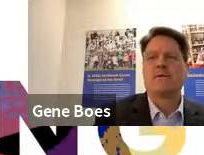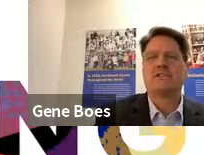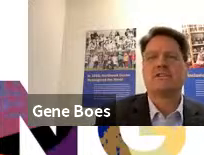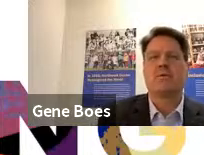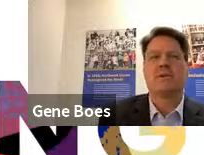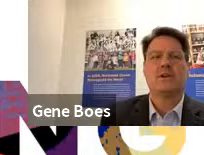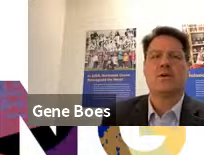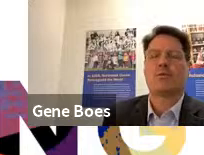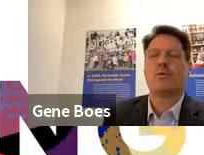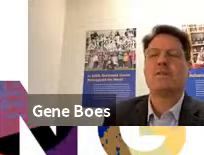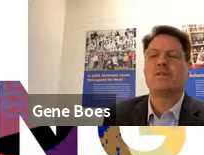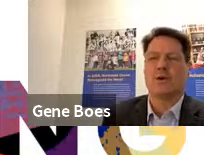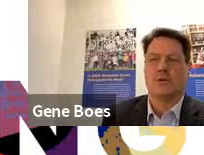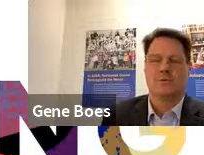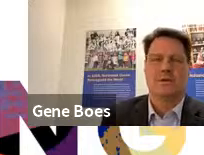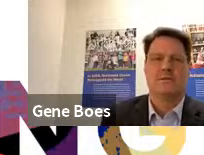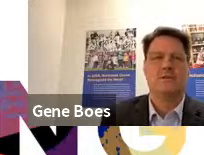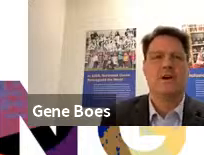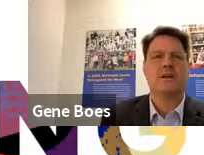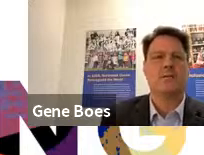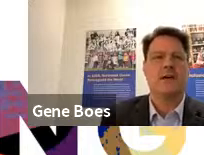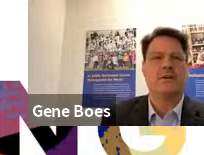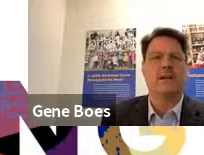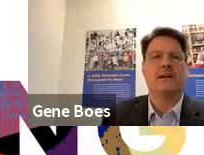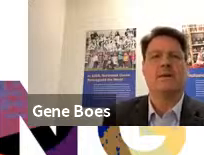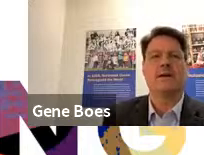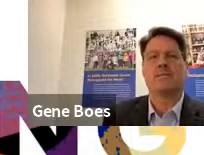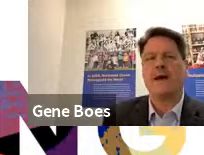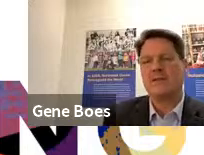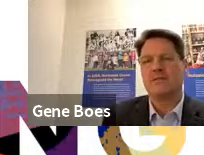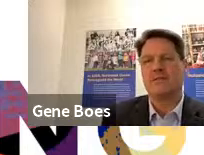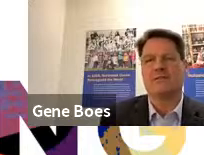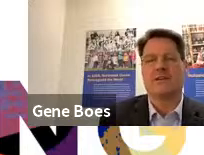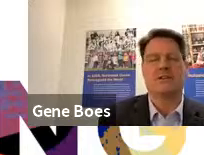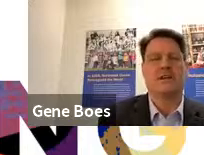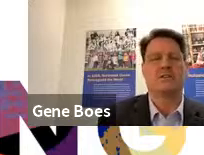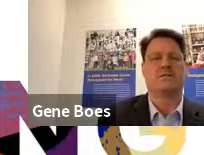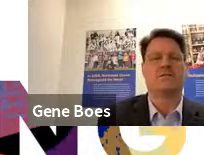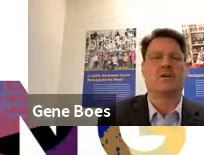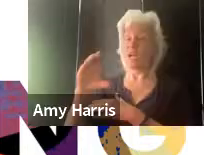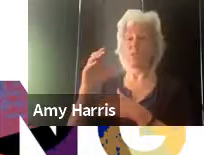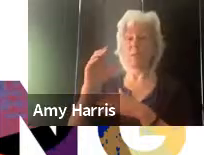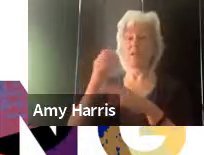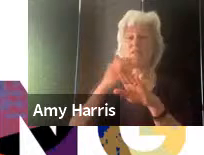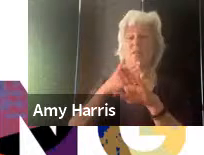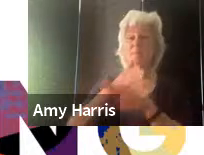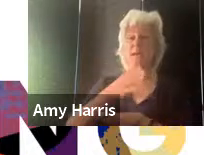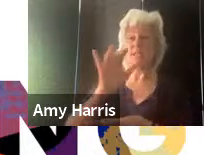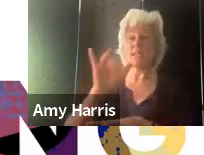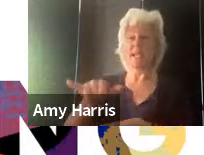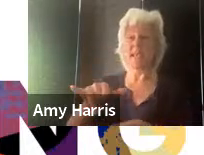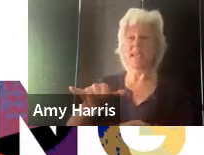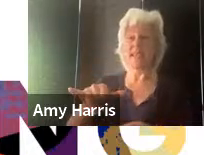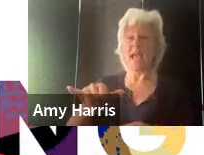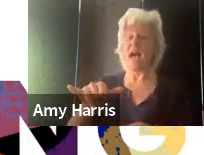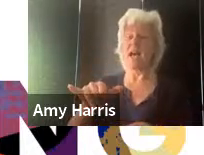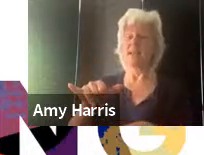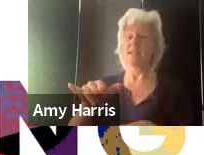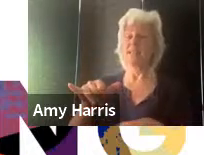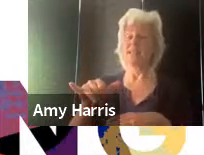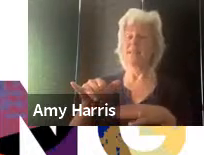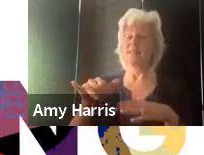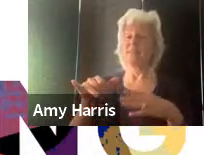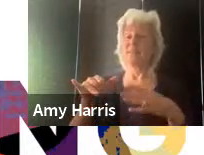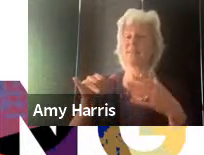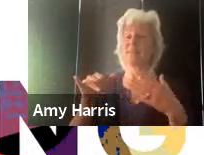grateful to be able to share with you a preview of a new documentary about the passage of Education for All. This documentary is being produced